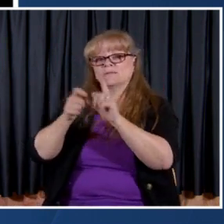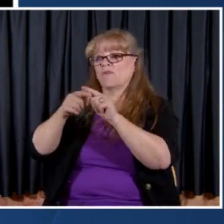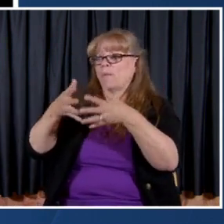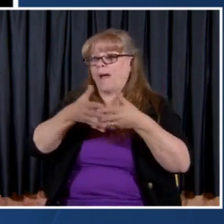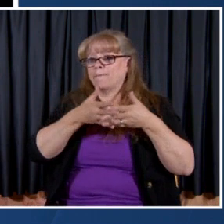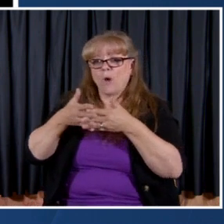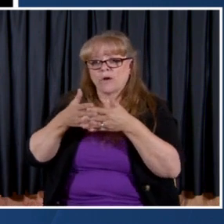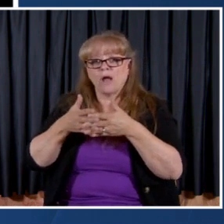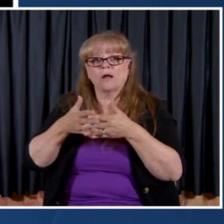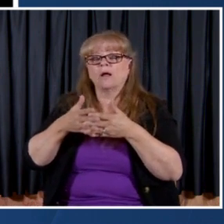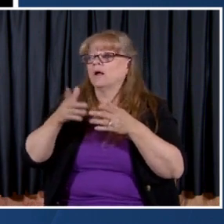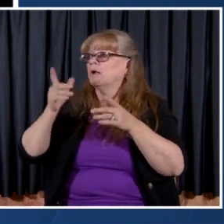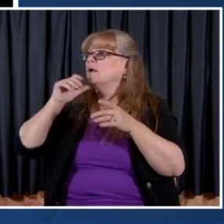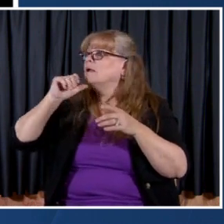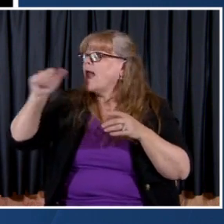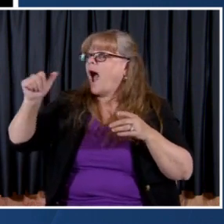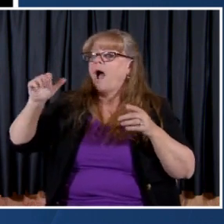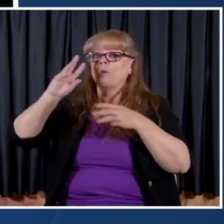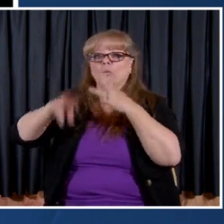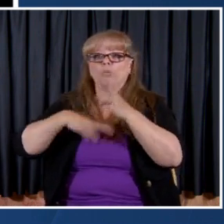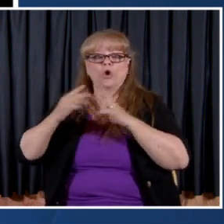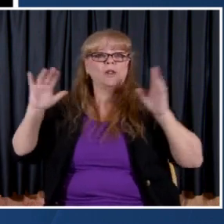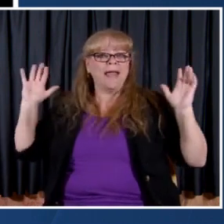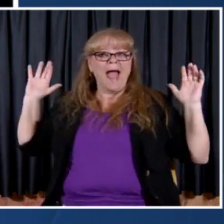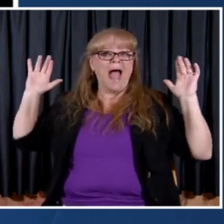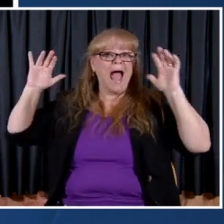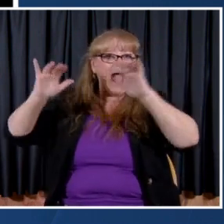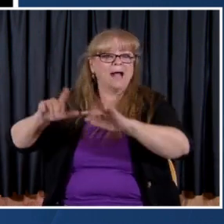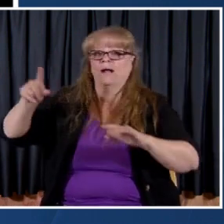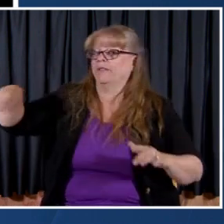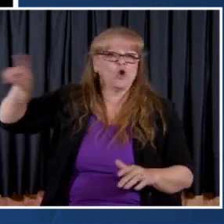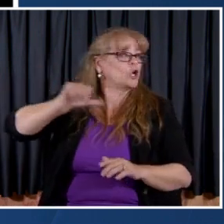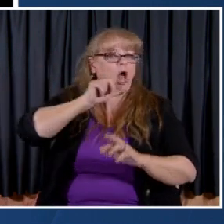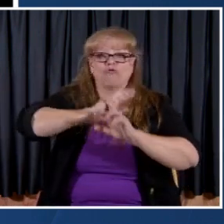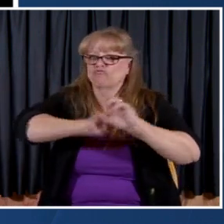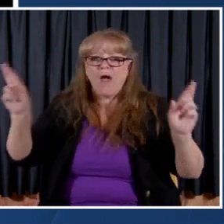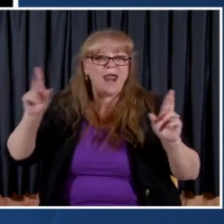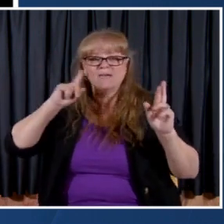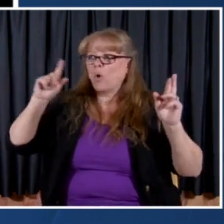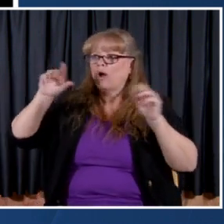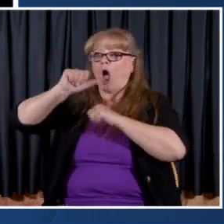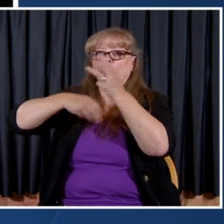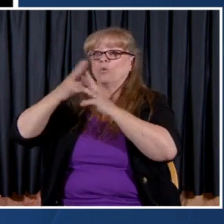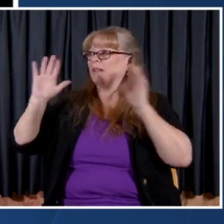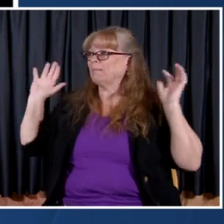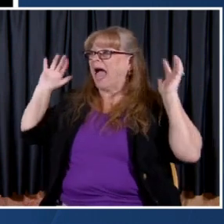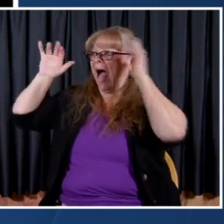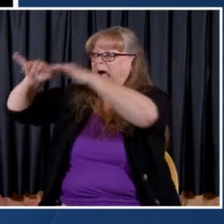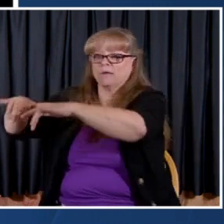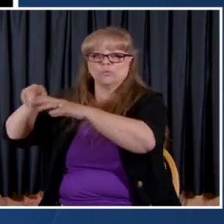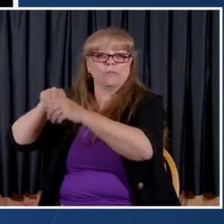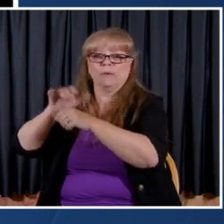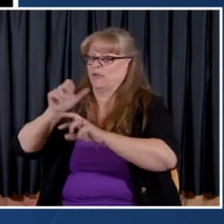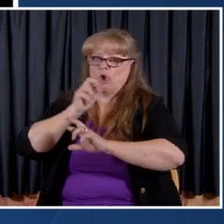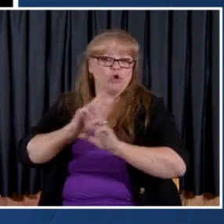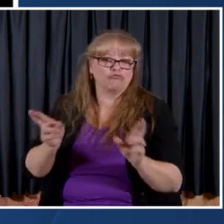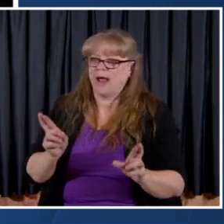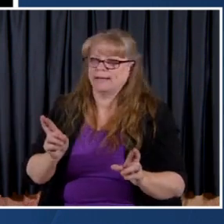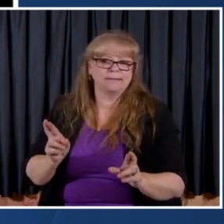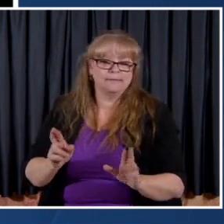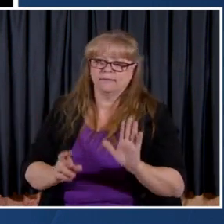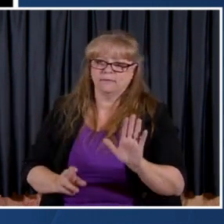be as accessible as we can through a number of opportunities to ask us in person or digitally through